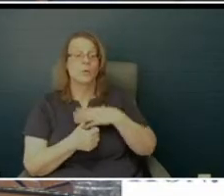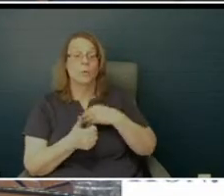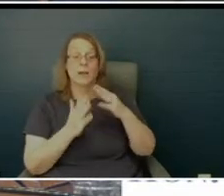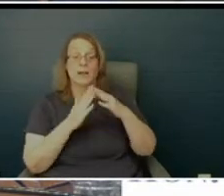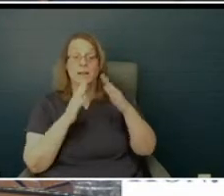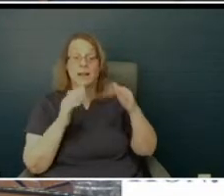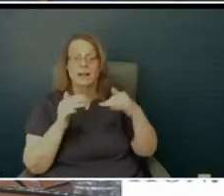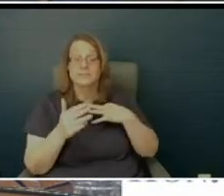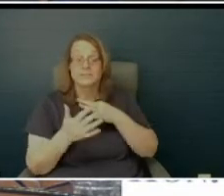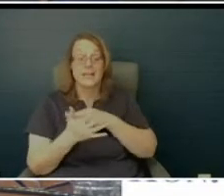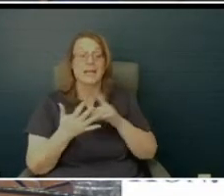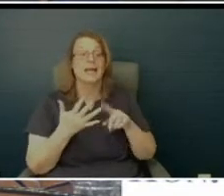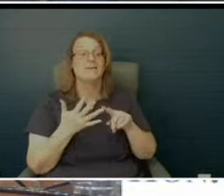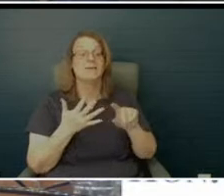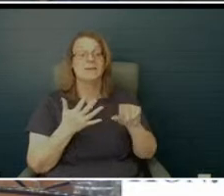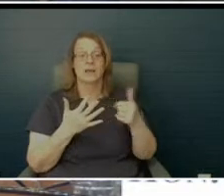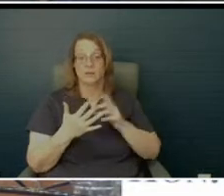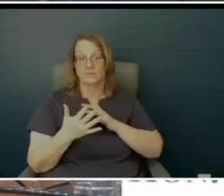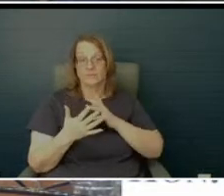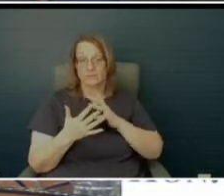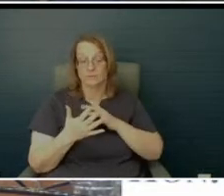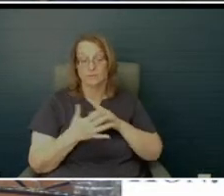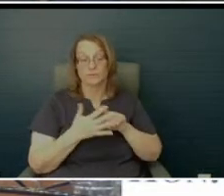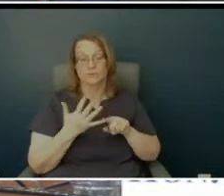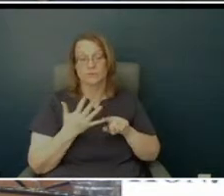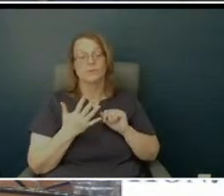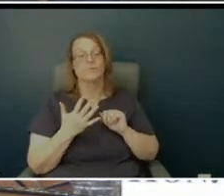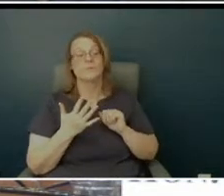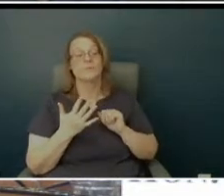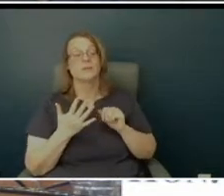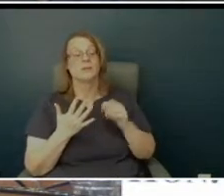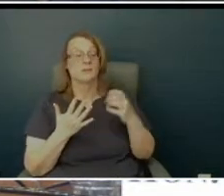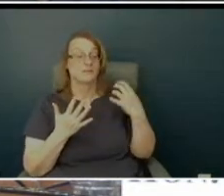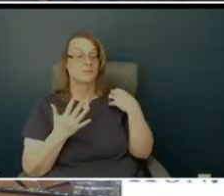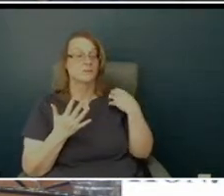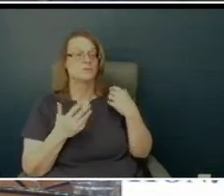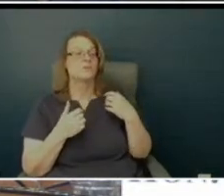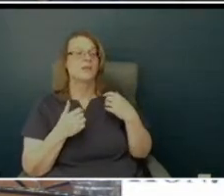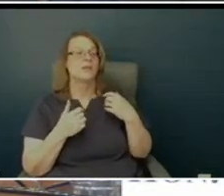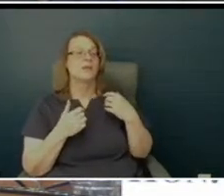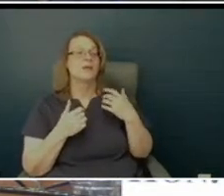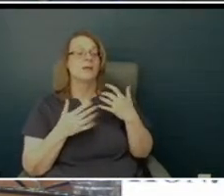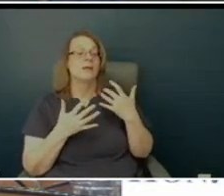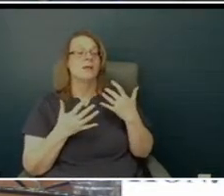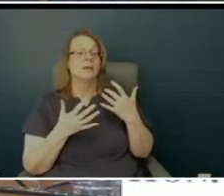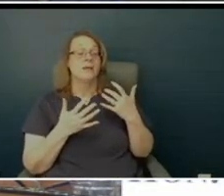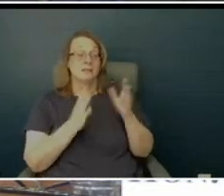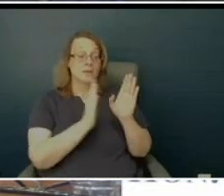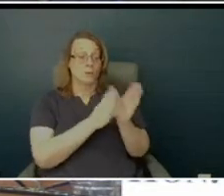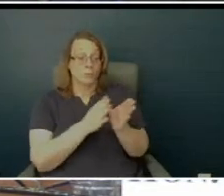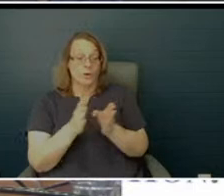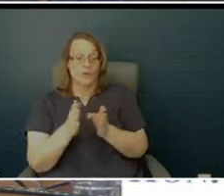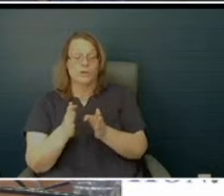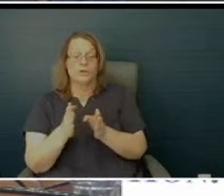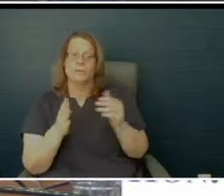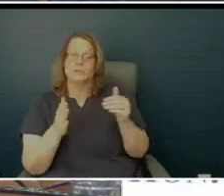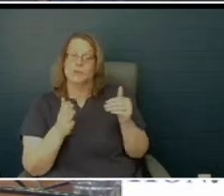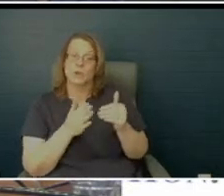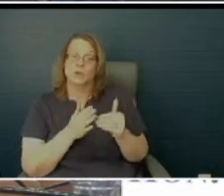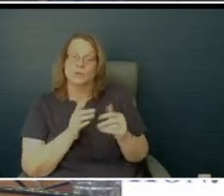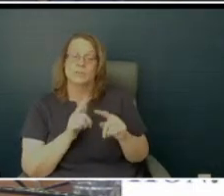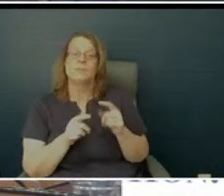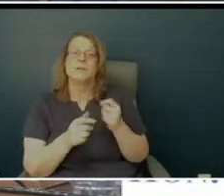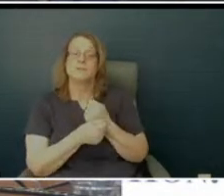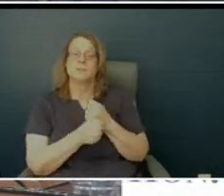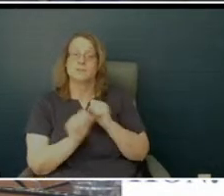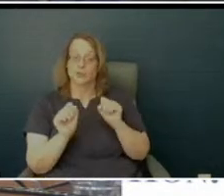officials, to address that order appeared to be close to being restored, but security still being determined.